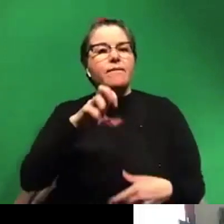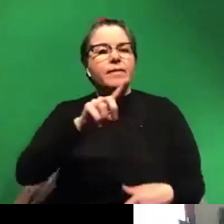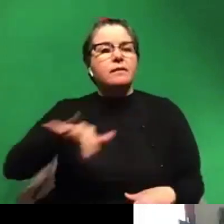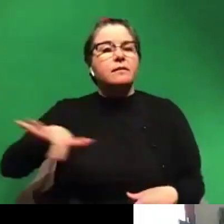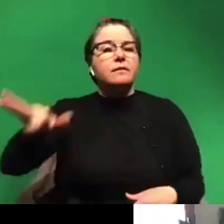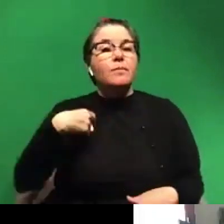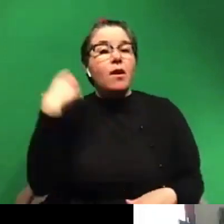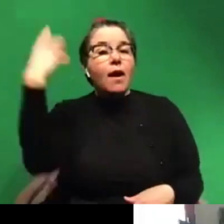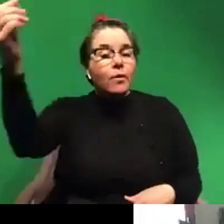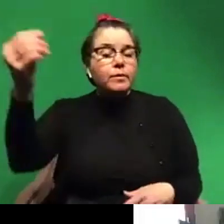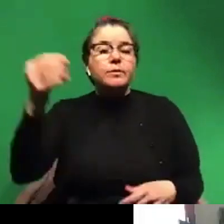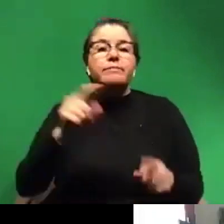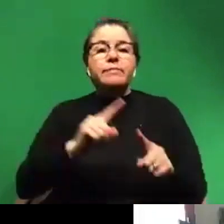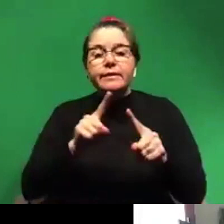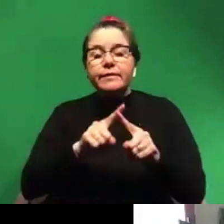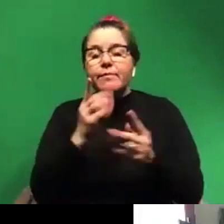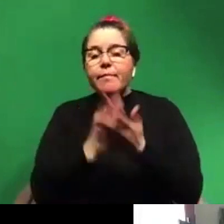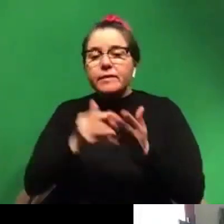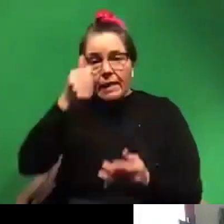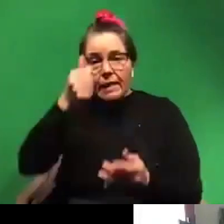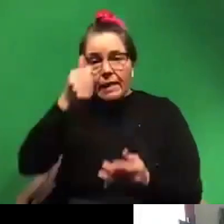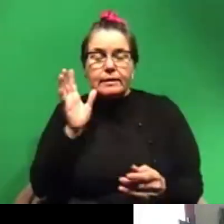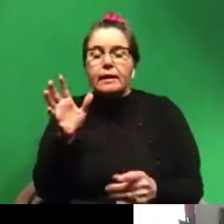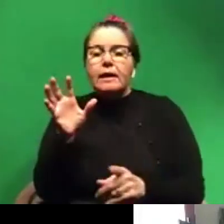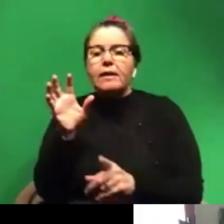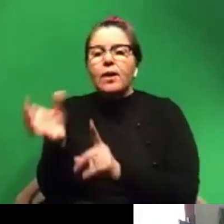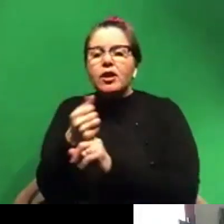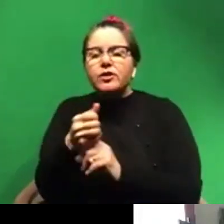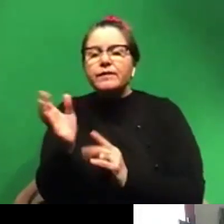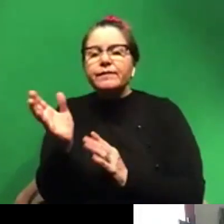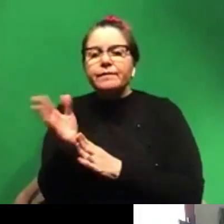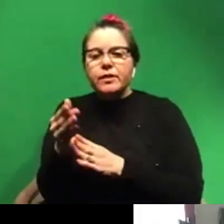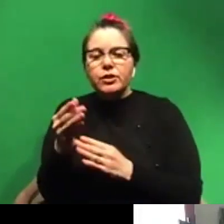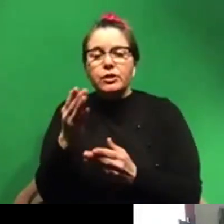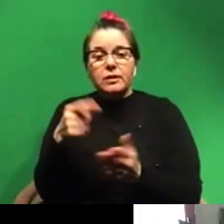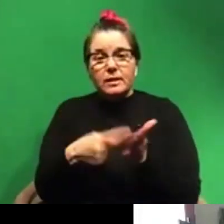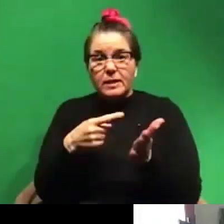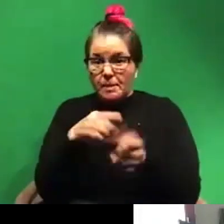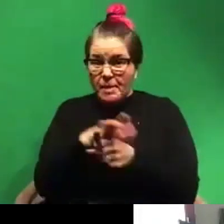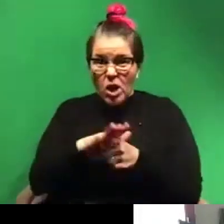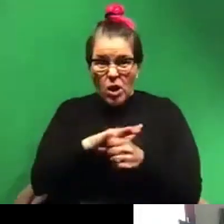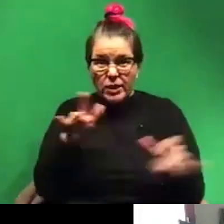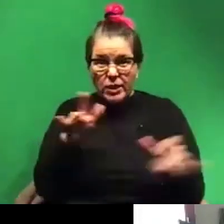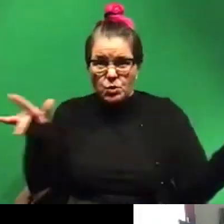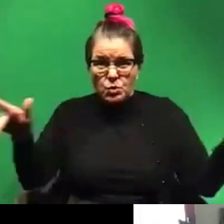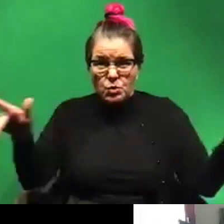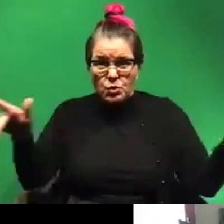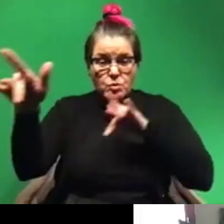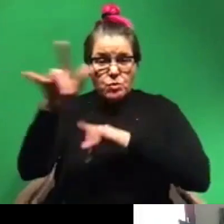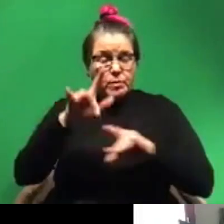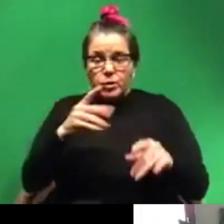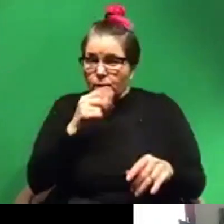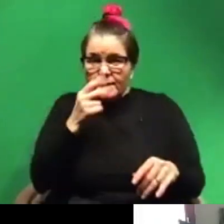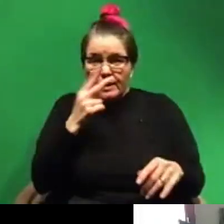to different parts of Alaska and grab fish, sometimes I'm in areas that are so remote, we don't see anybody the entire day that we're